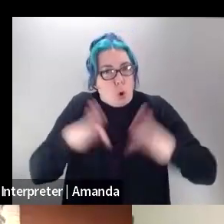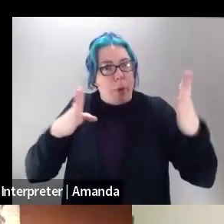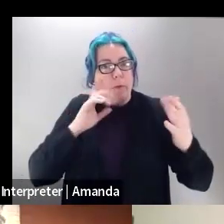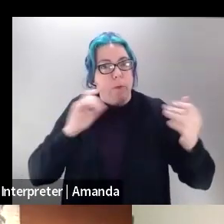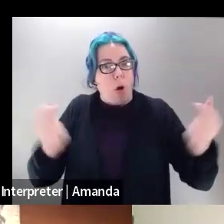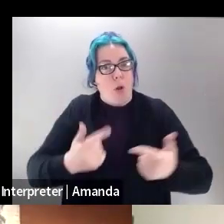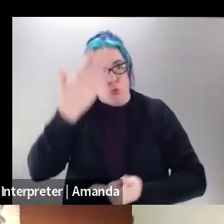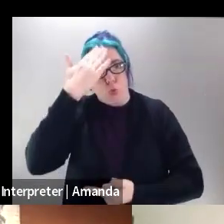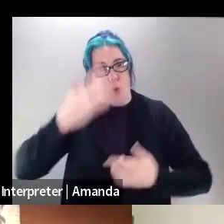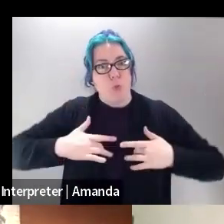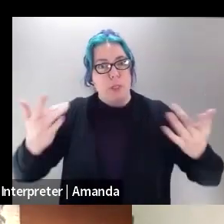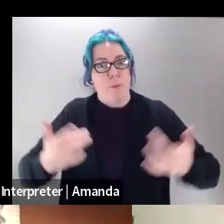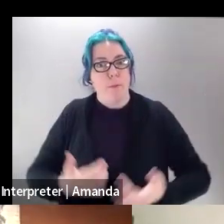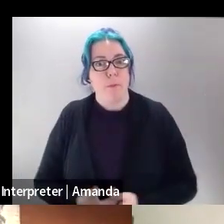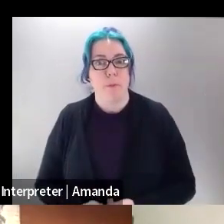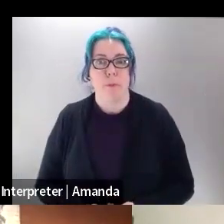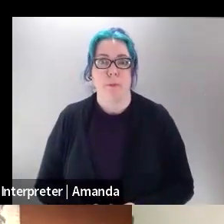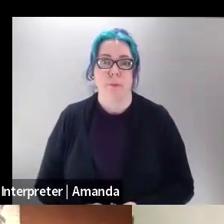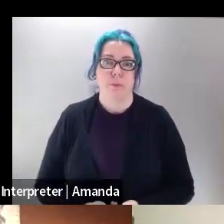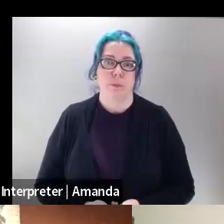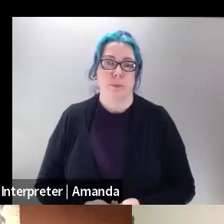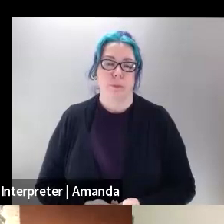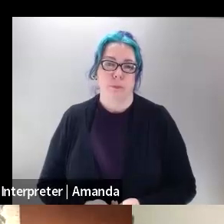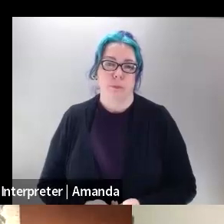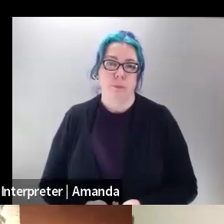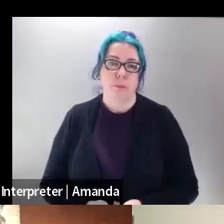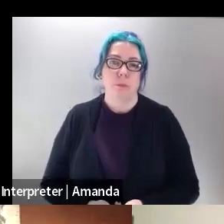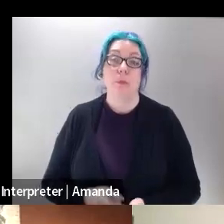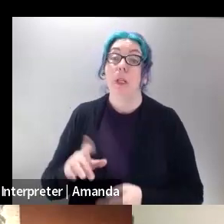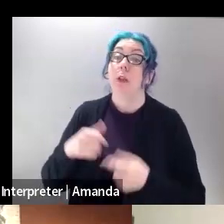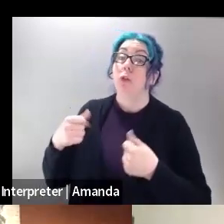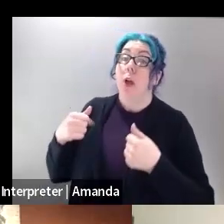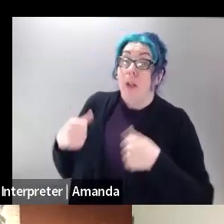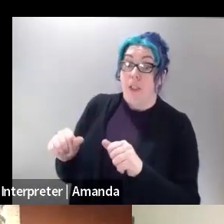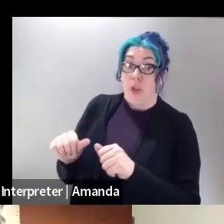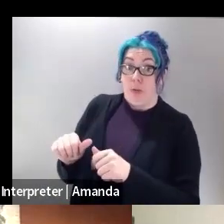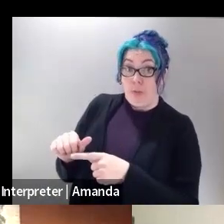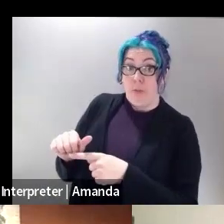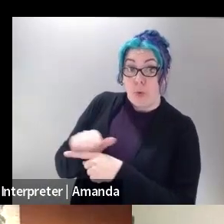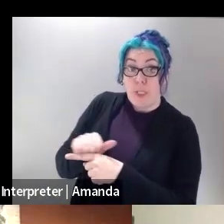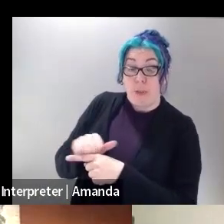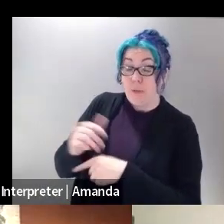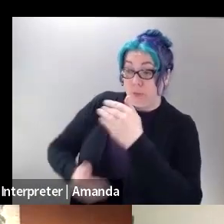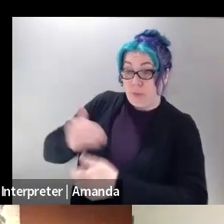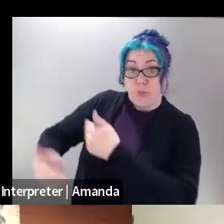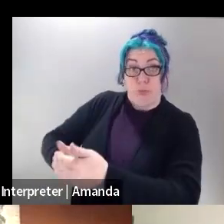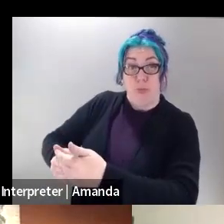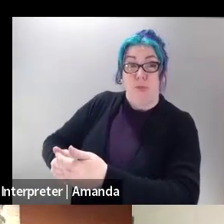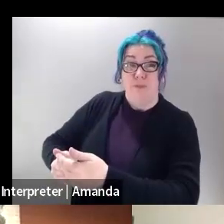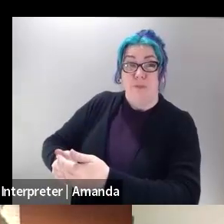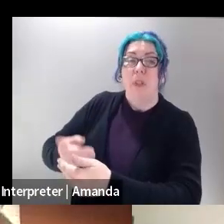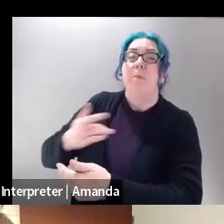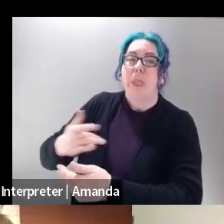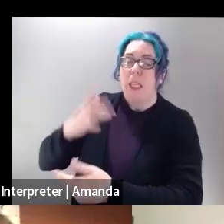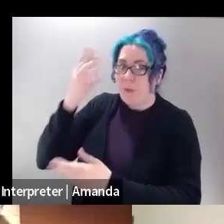audition process, like it's part of the posting, right? That that we ask people to identify what access wise what they need, or like